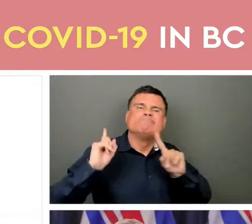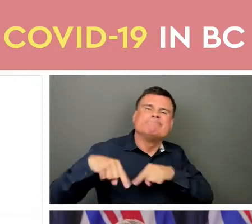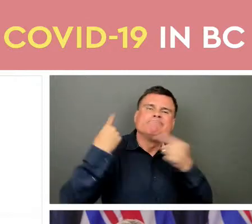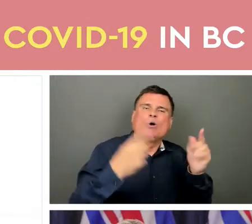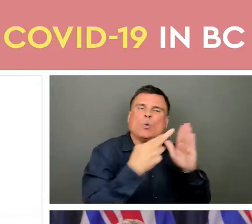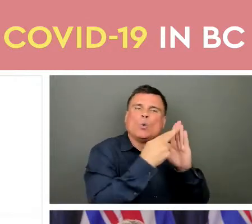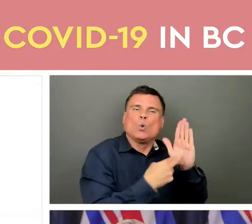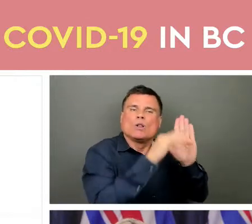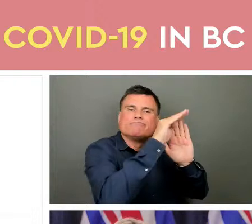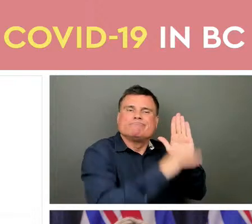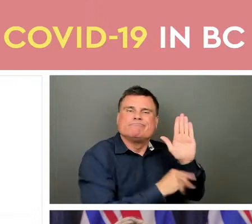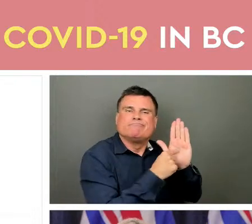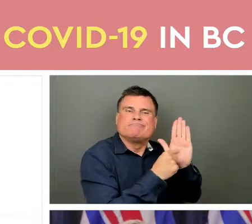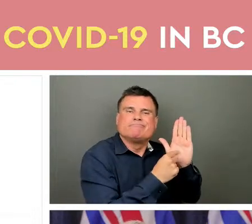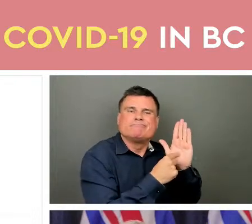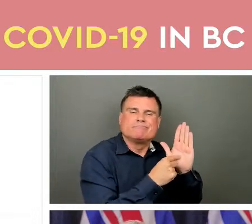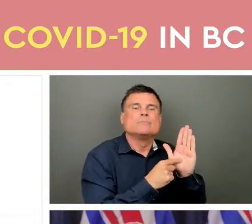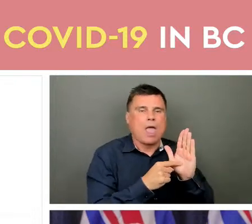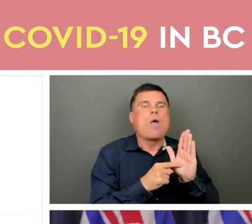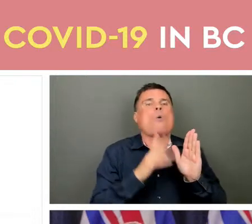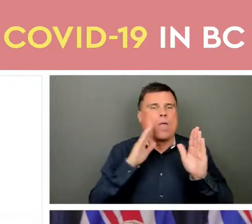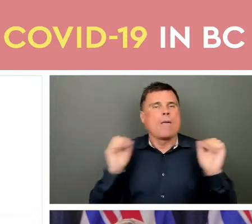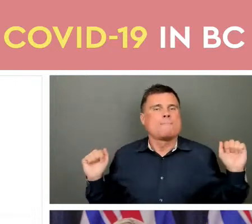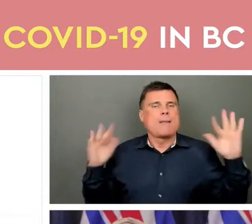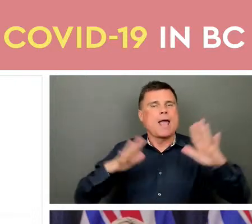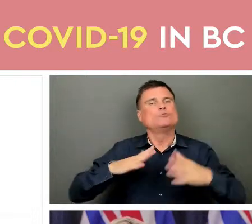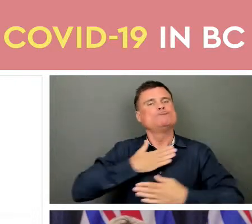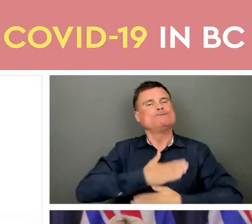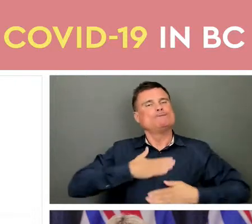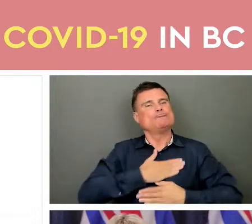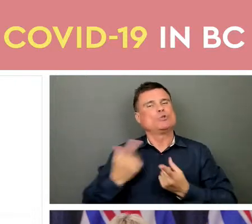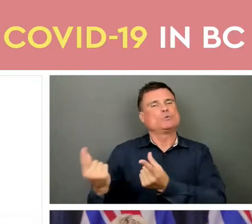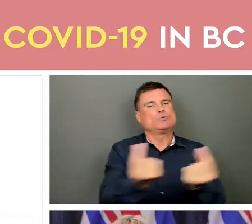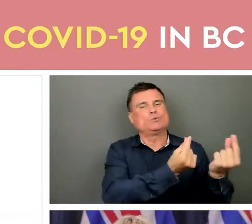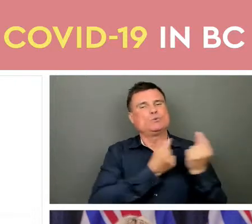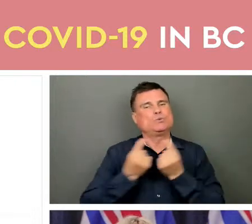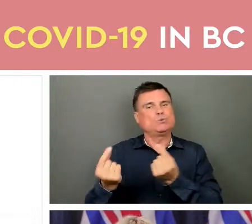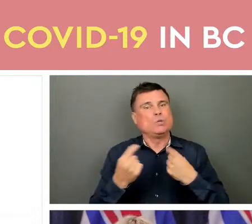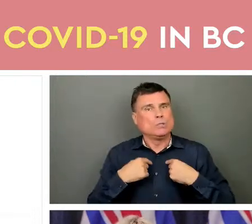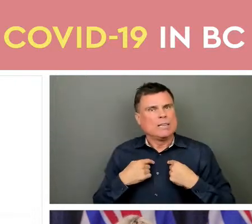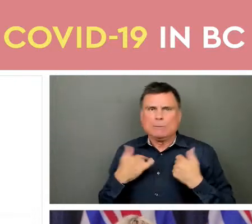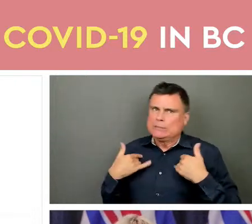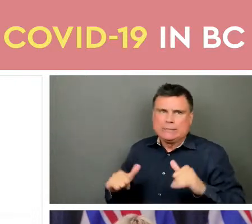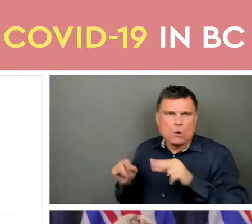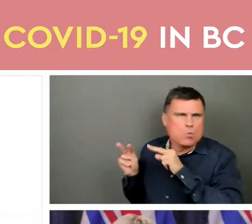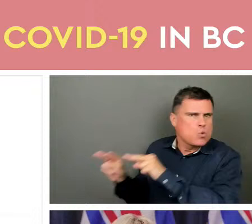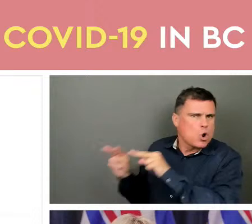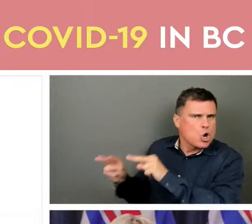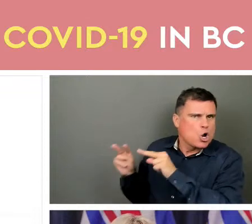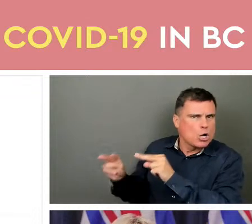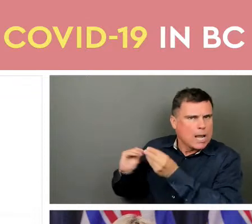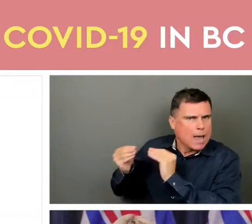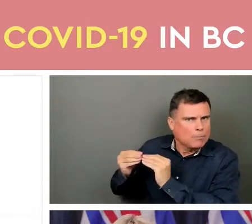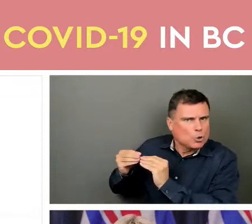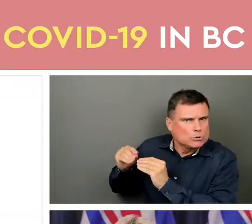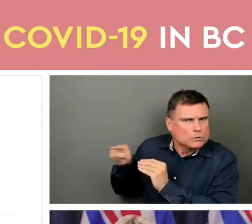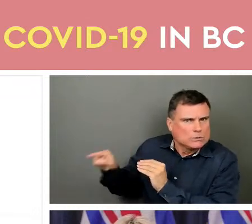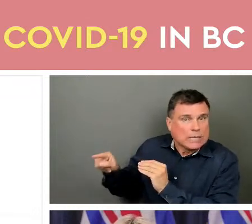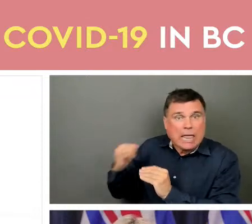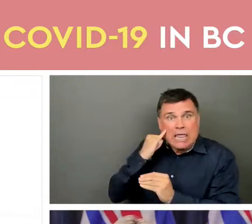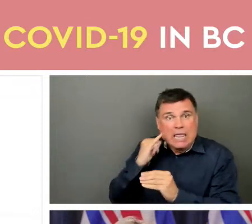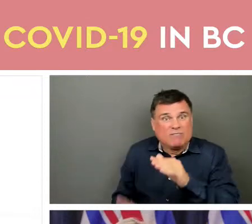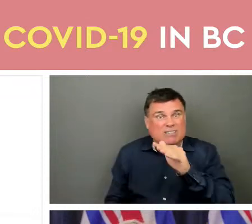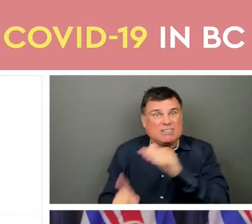as well. We will continue to monitor these data and to look at regional measures as ways to